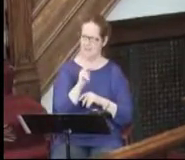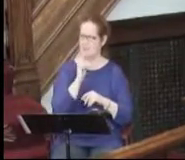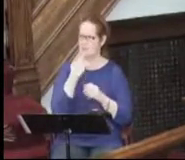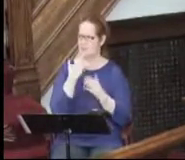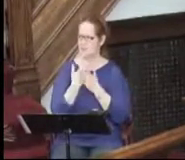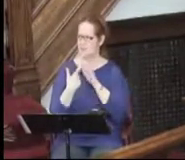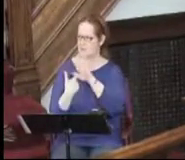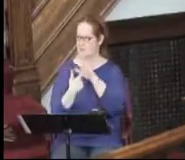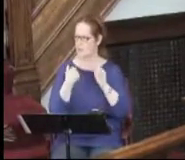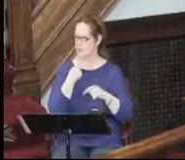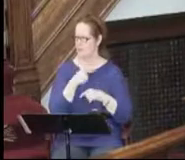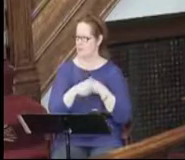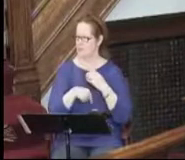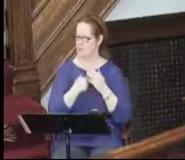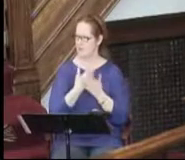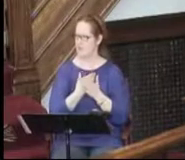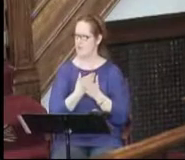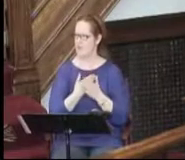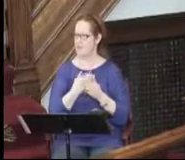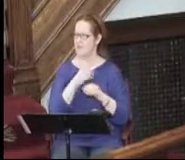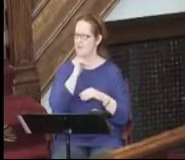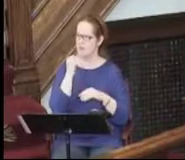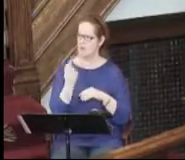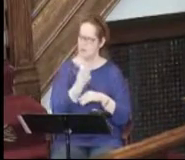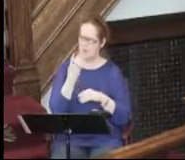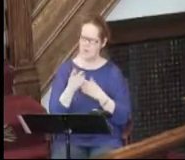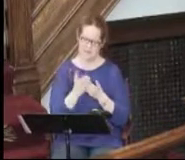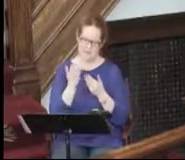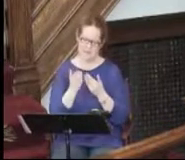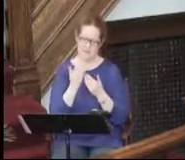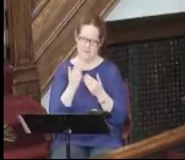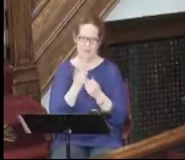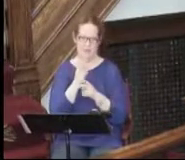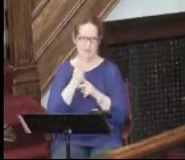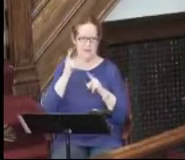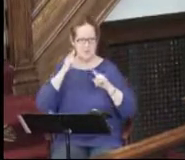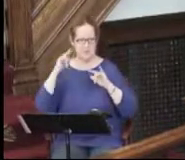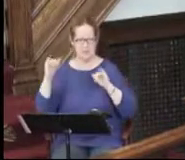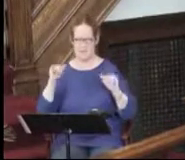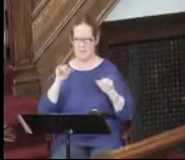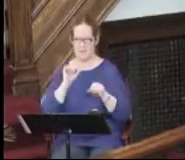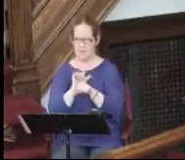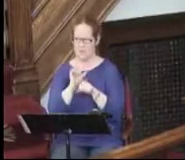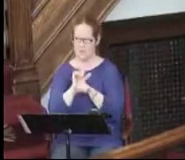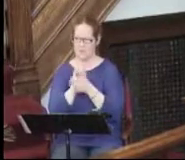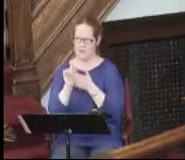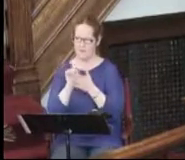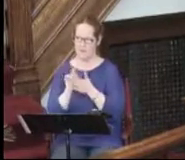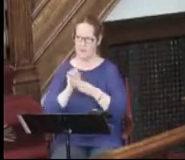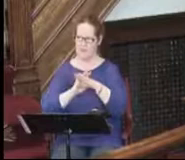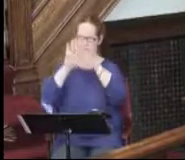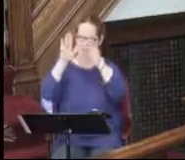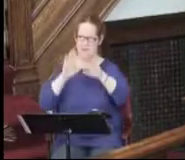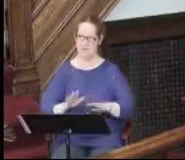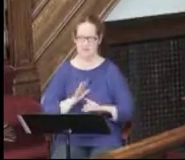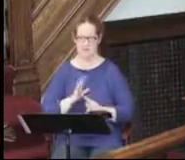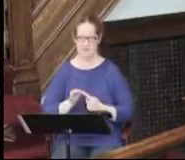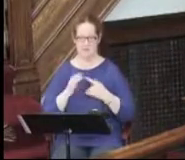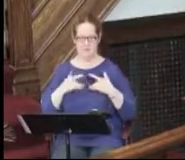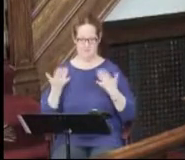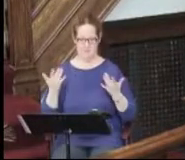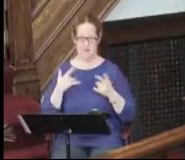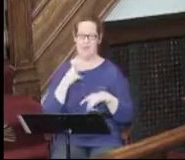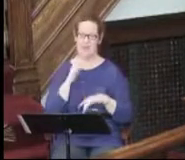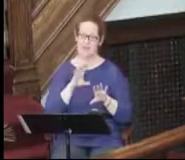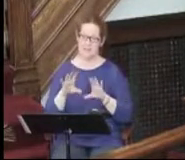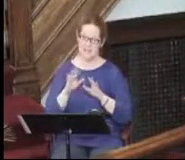to us all. It is not always a simple task to keep the sound functioning for each Sunday service or special event, but Kevin